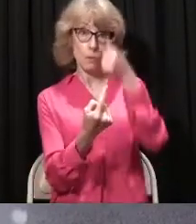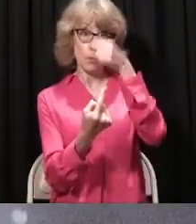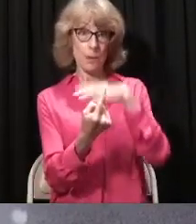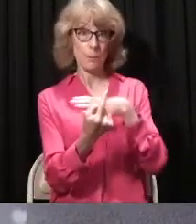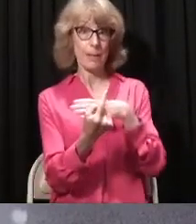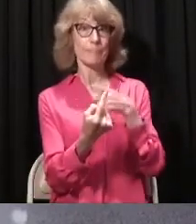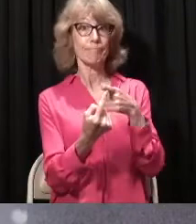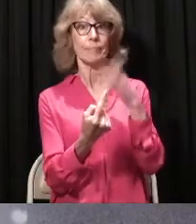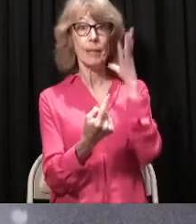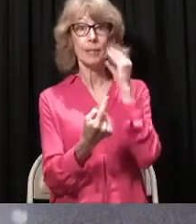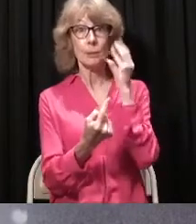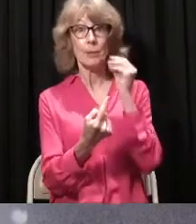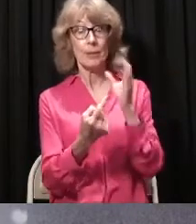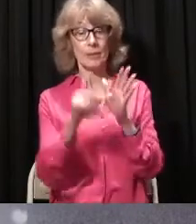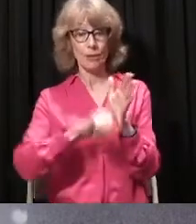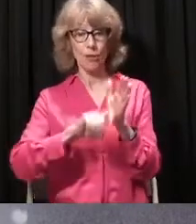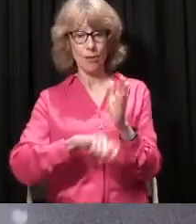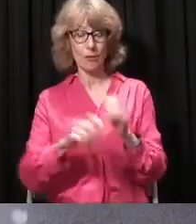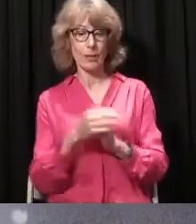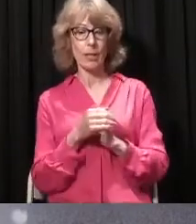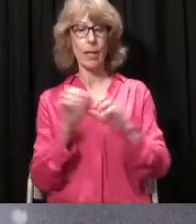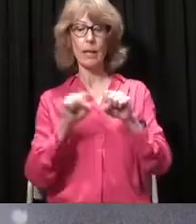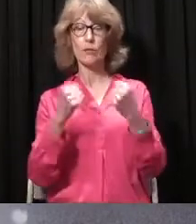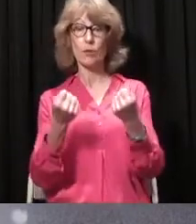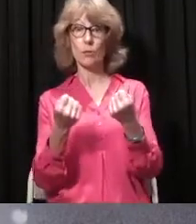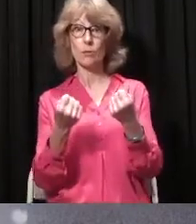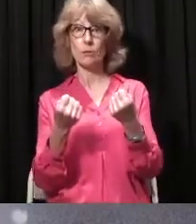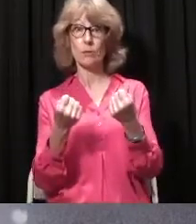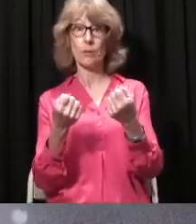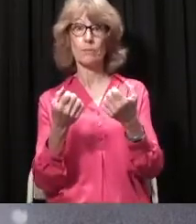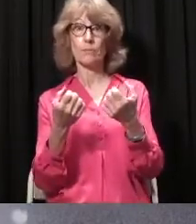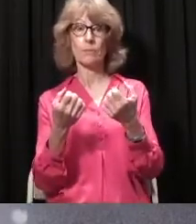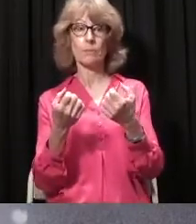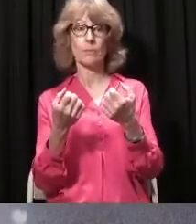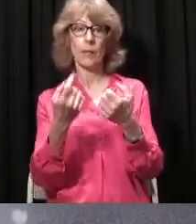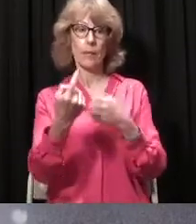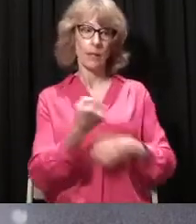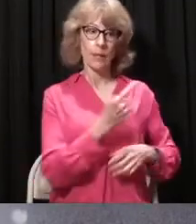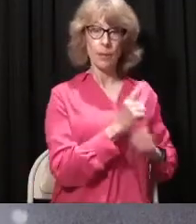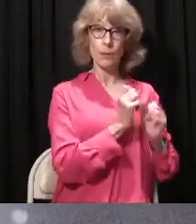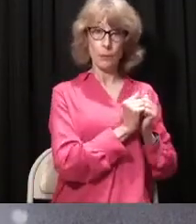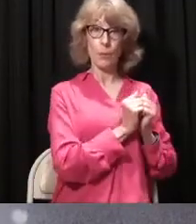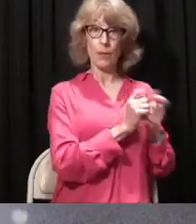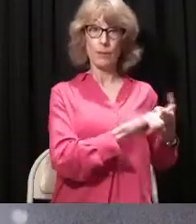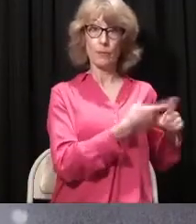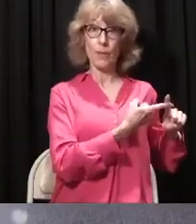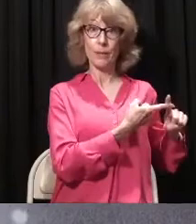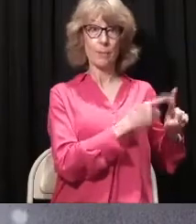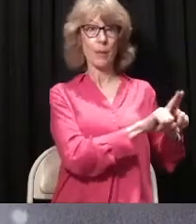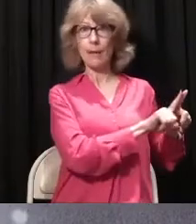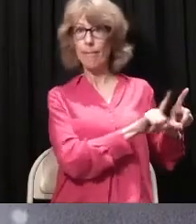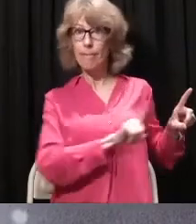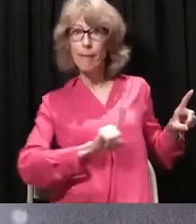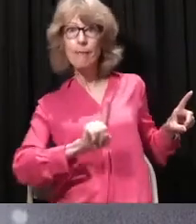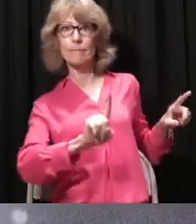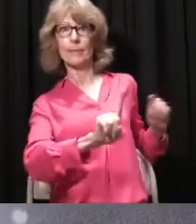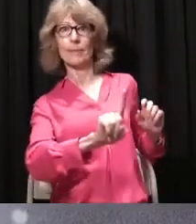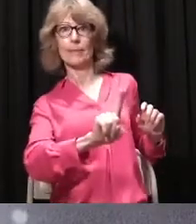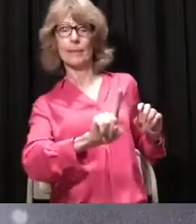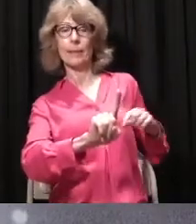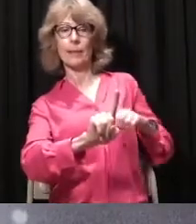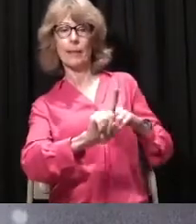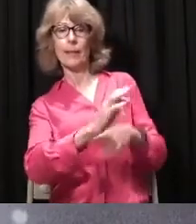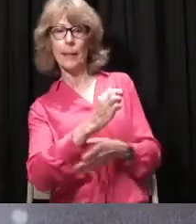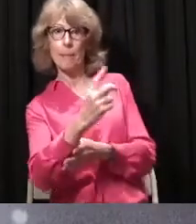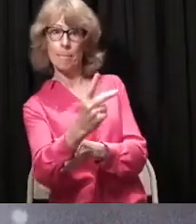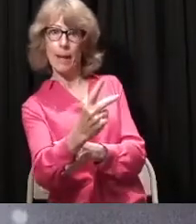here. There was a social cost. He had to turn away from his friends and say, "Guys, I'm going to go back and thank Jesus." Well, that's a little weird to be